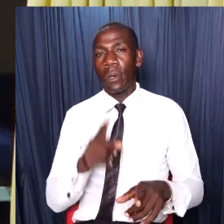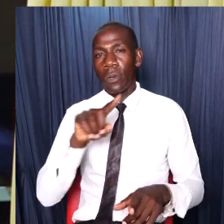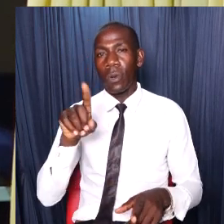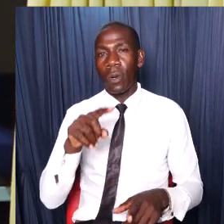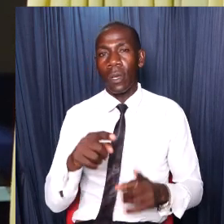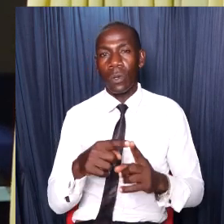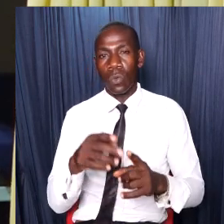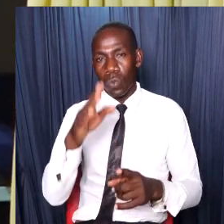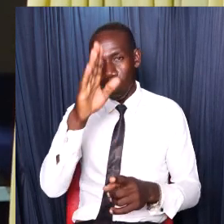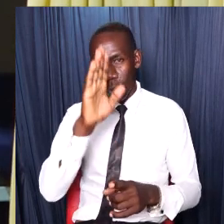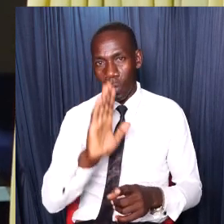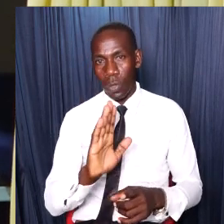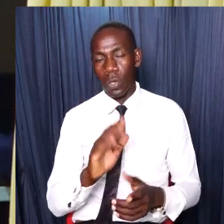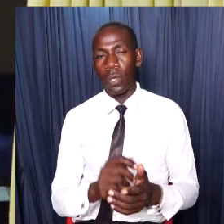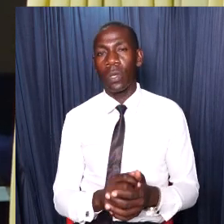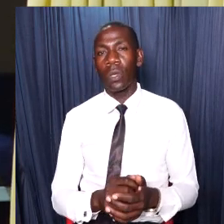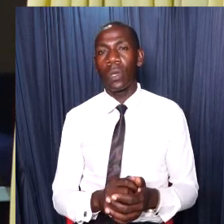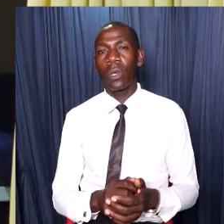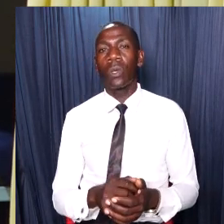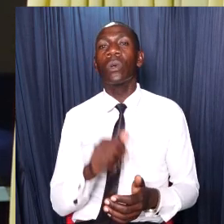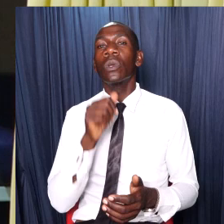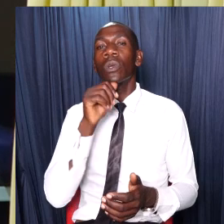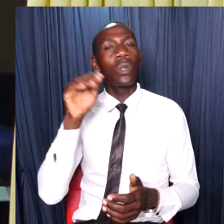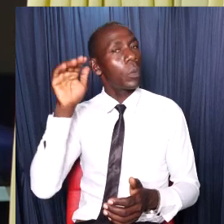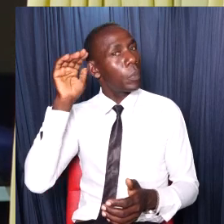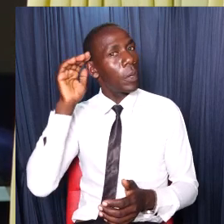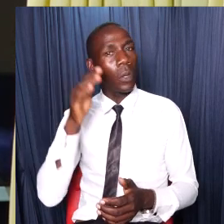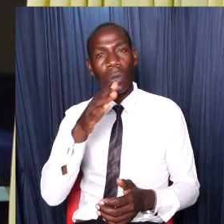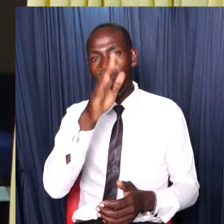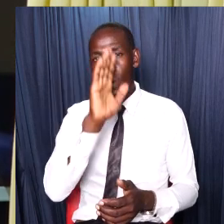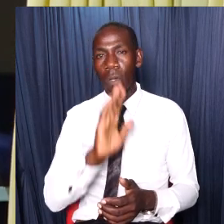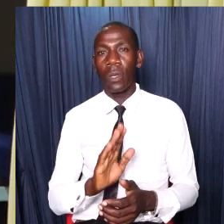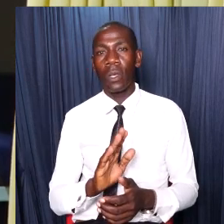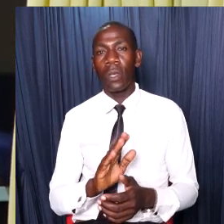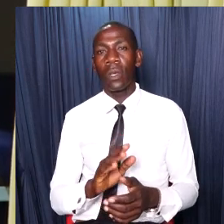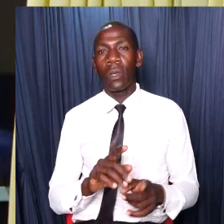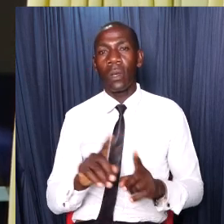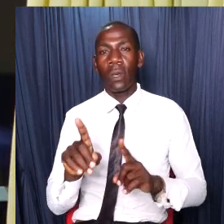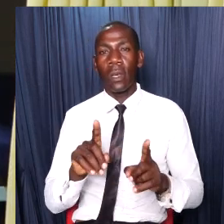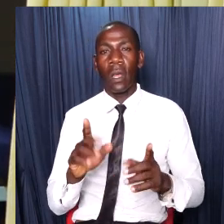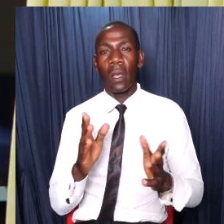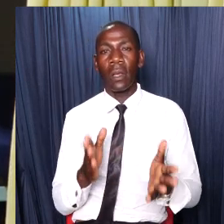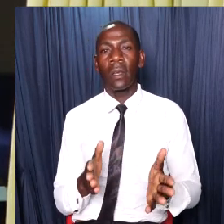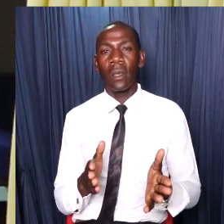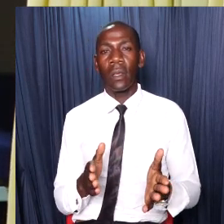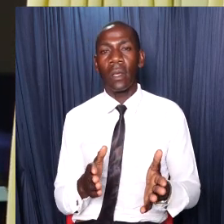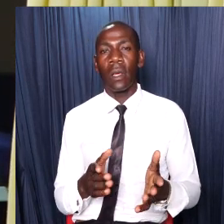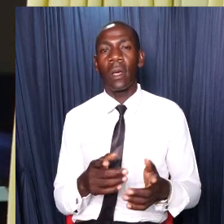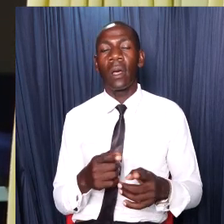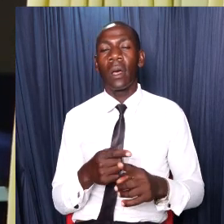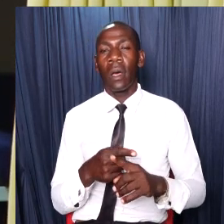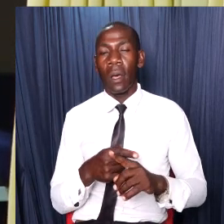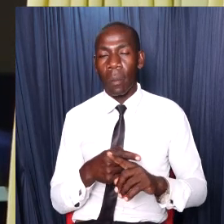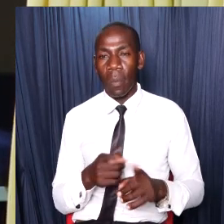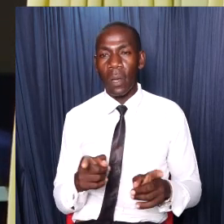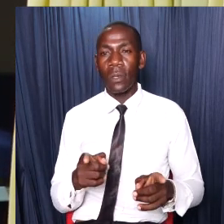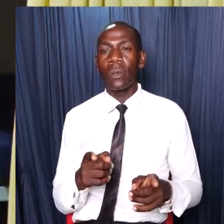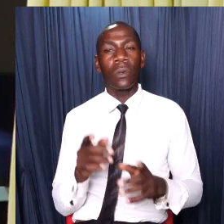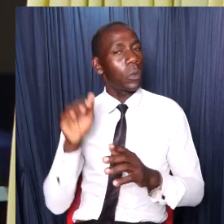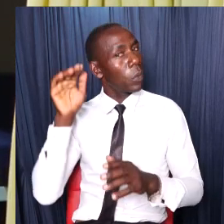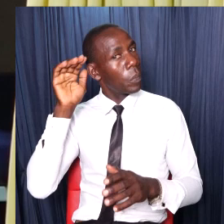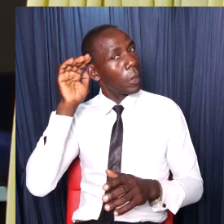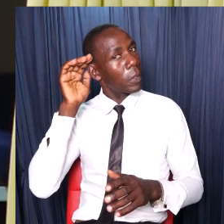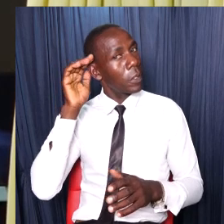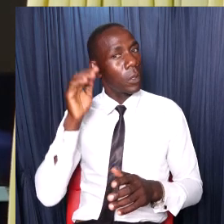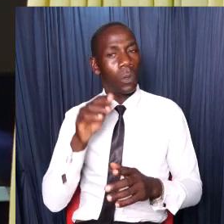umekosea Mungu. But you have umekosa disrespected kutii Mungu. You have not respected. Umutawala kweli. You are a leader. Lakini umekosa kutii.